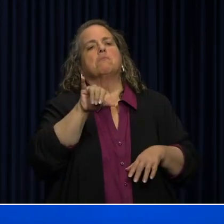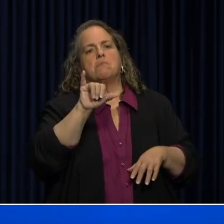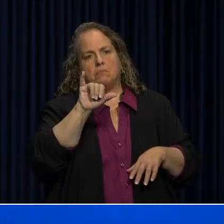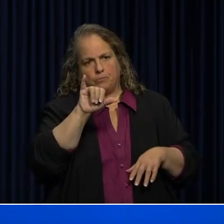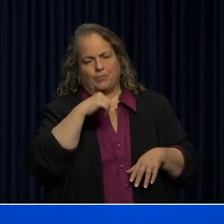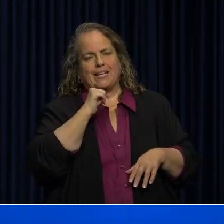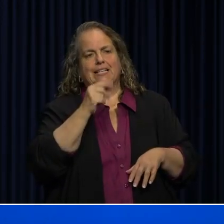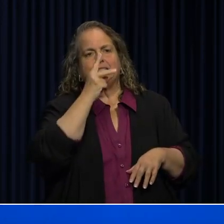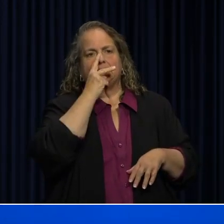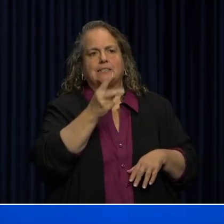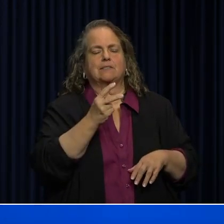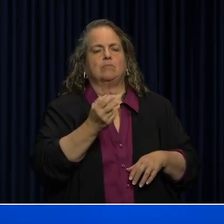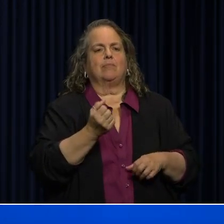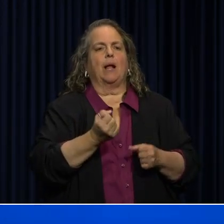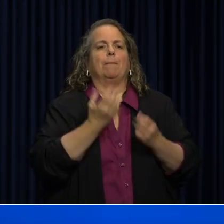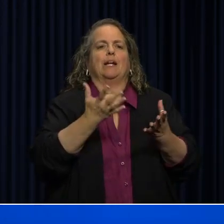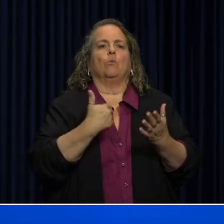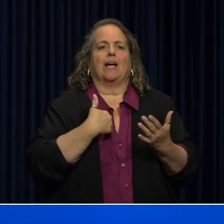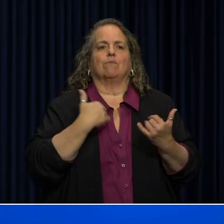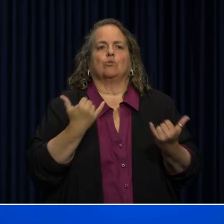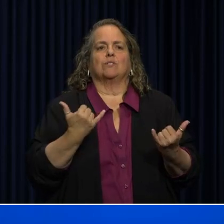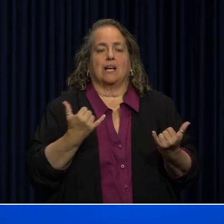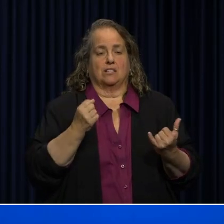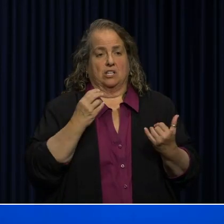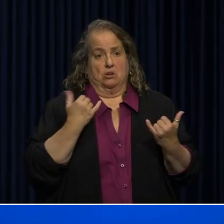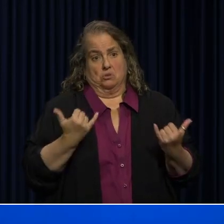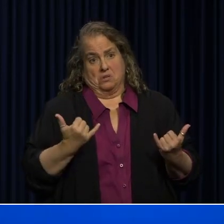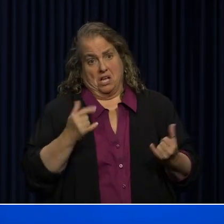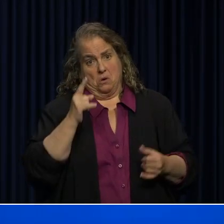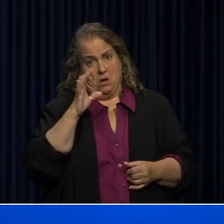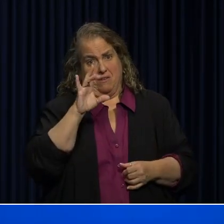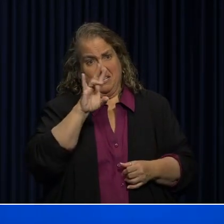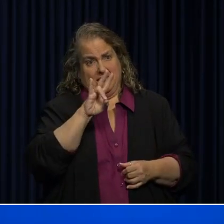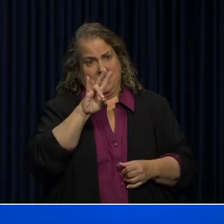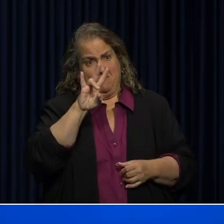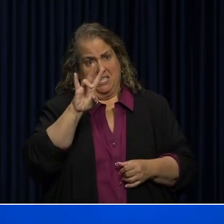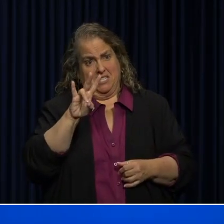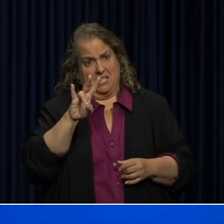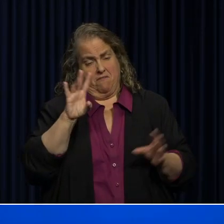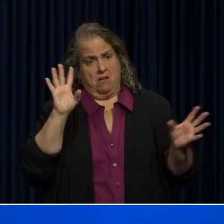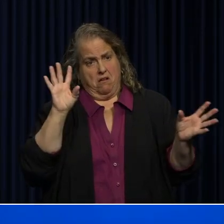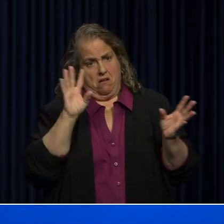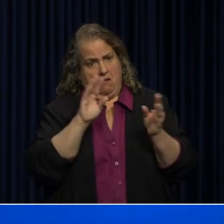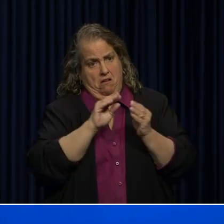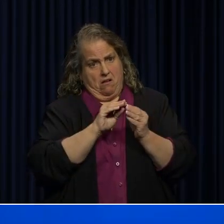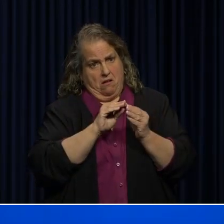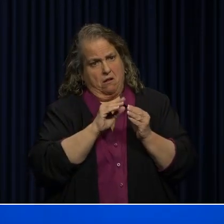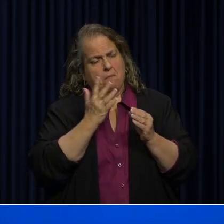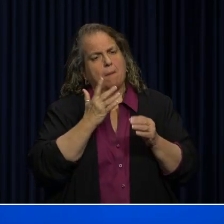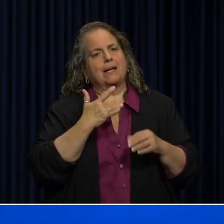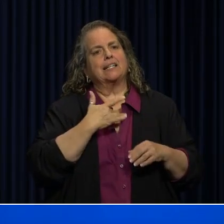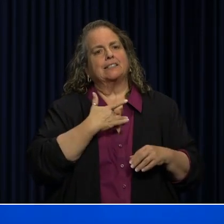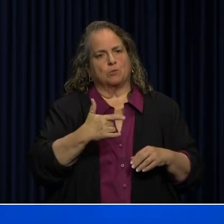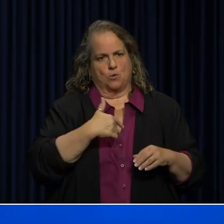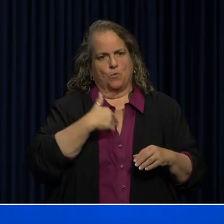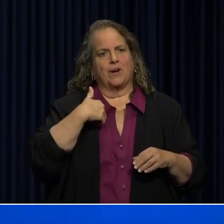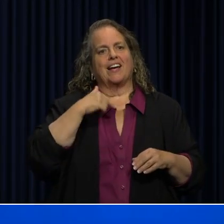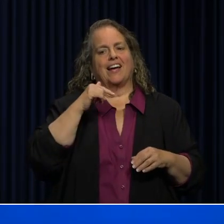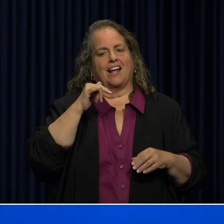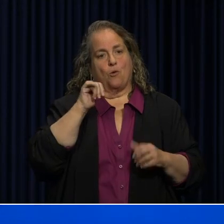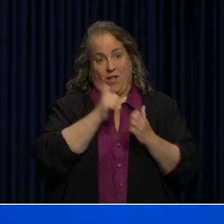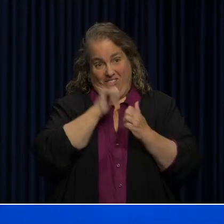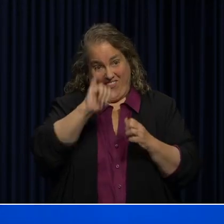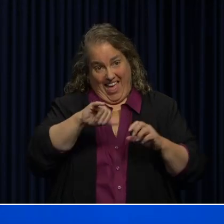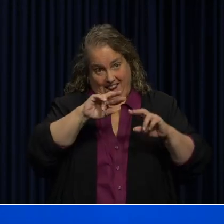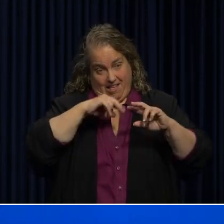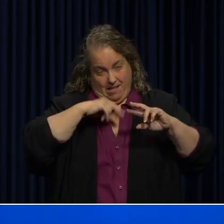we had a lower number, and now today we have the 177, that we have, in fact, likely plateaued.